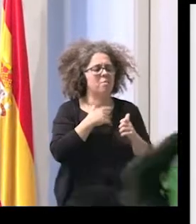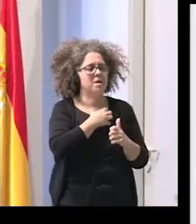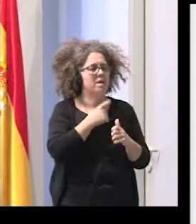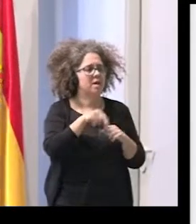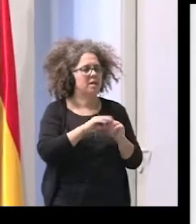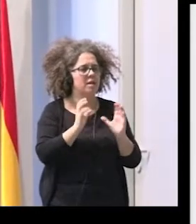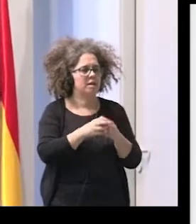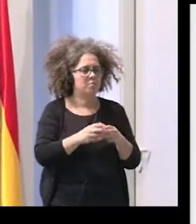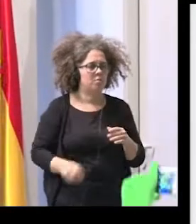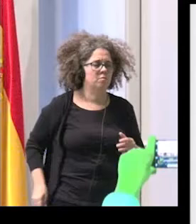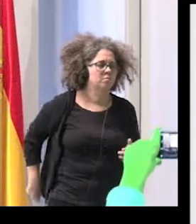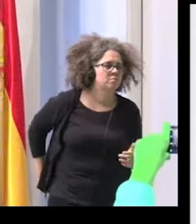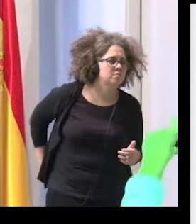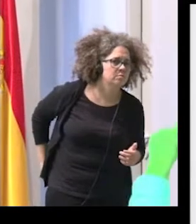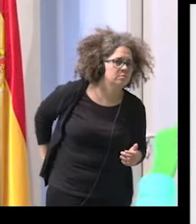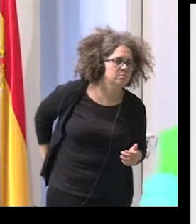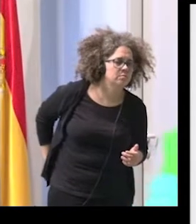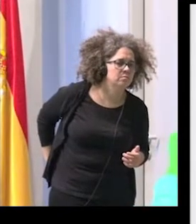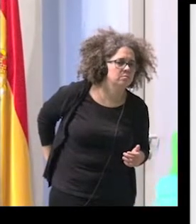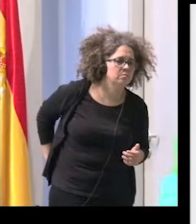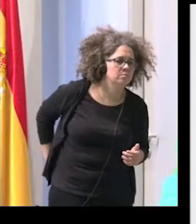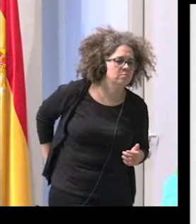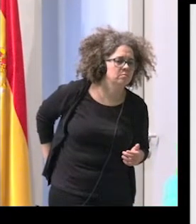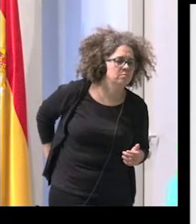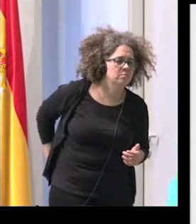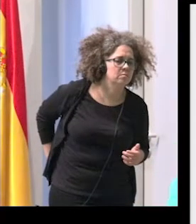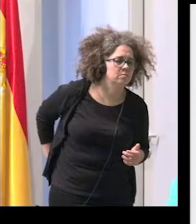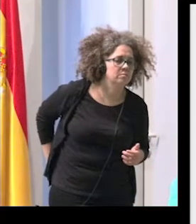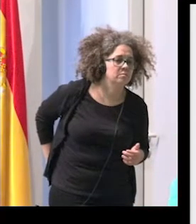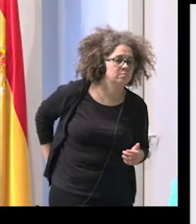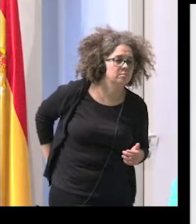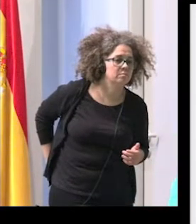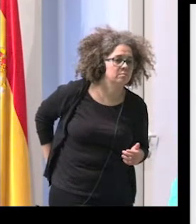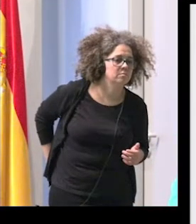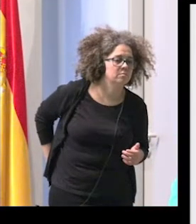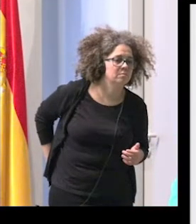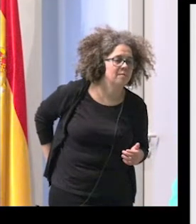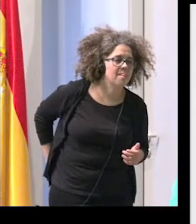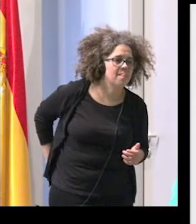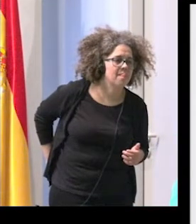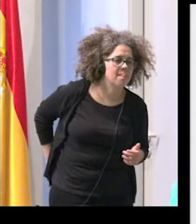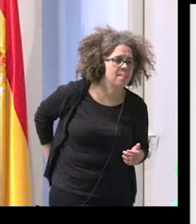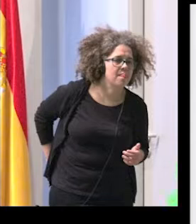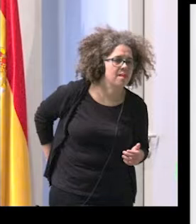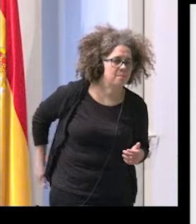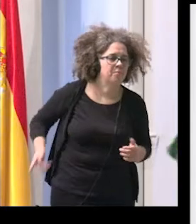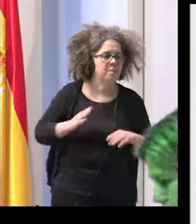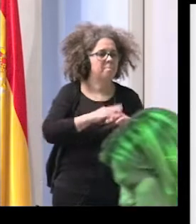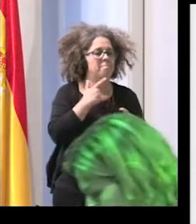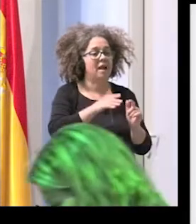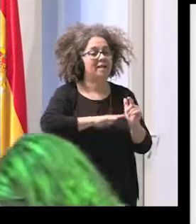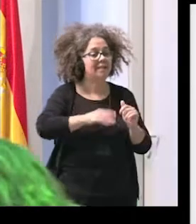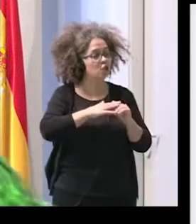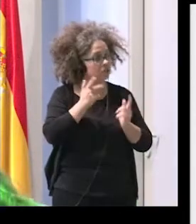know that we need a team trabajo de investigación en to treat clínica. children with hearing Necesitamos loss. un equipo And in the para hospital for tratar a sick los children, we niños have con,